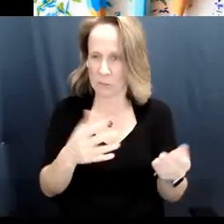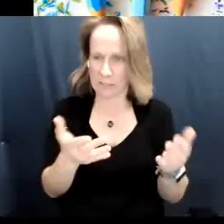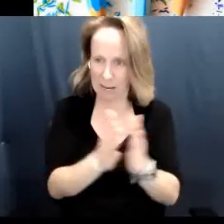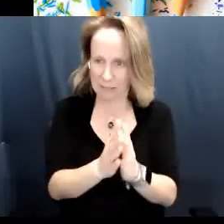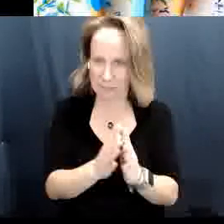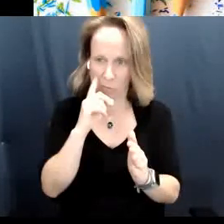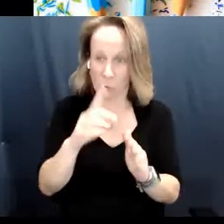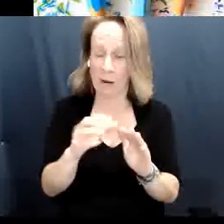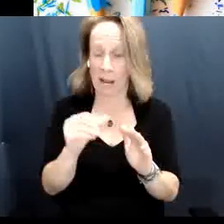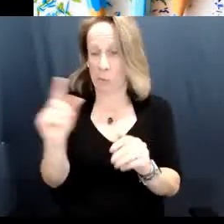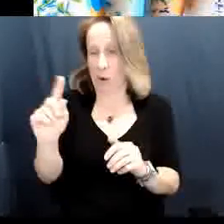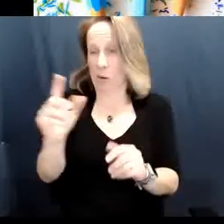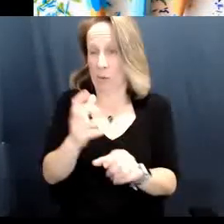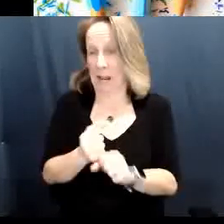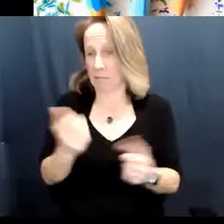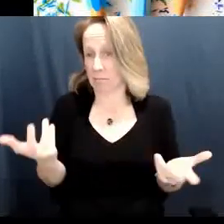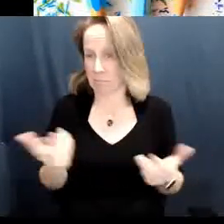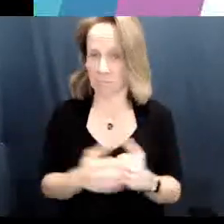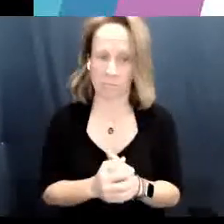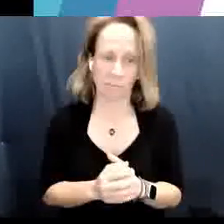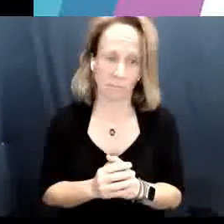needs.